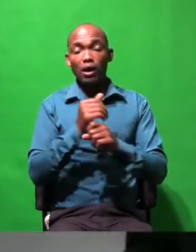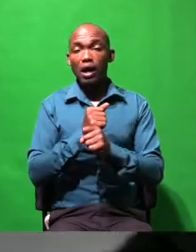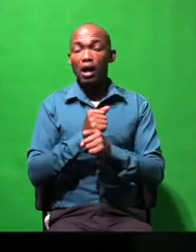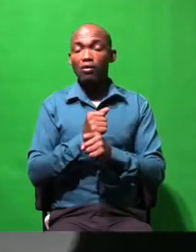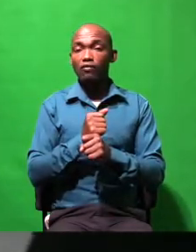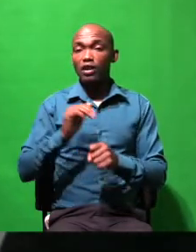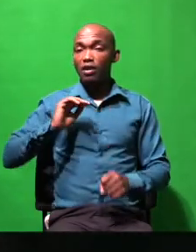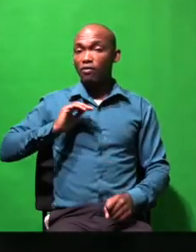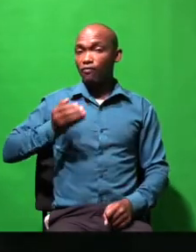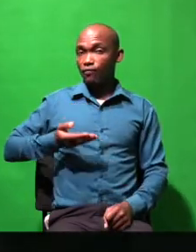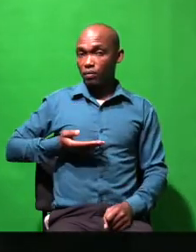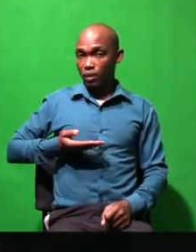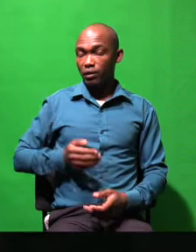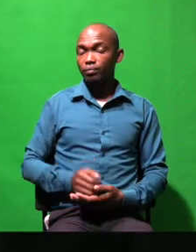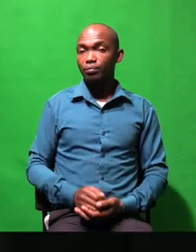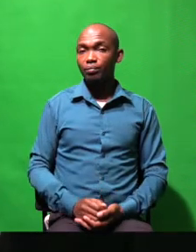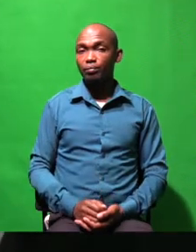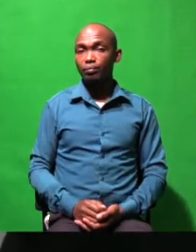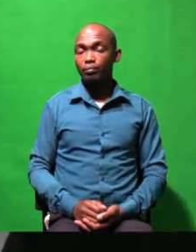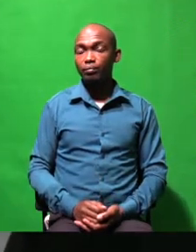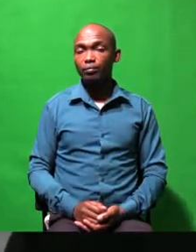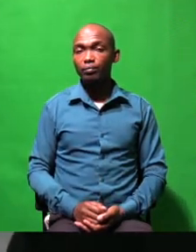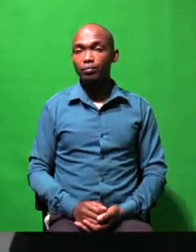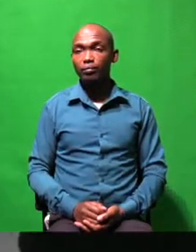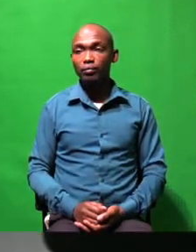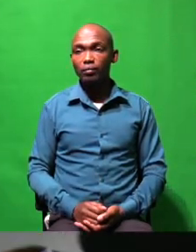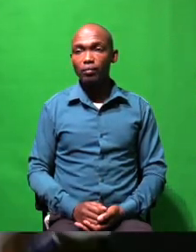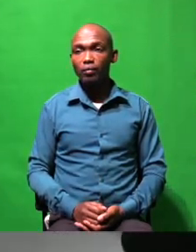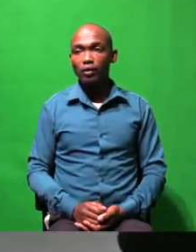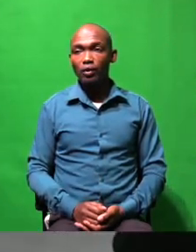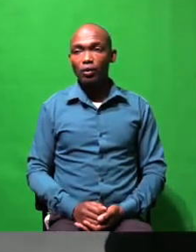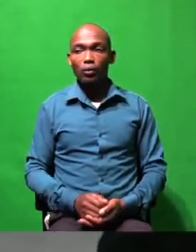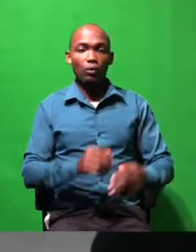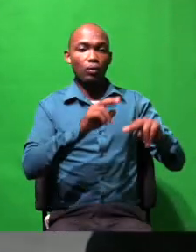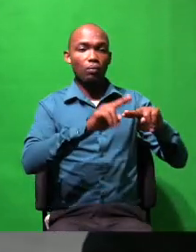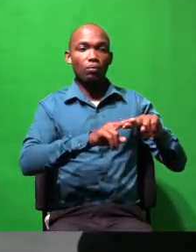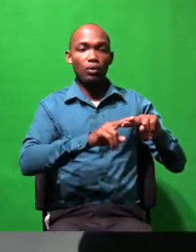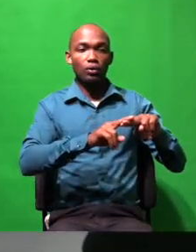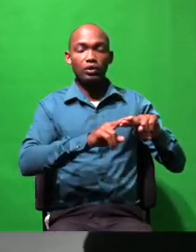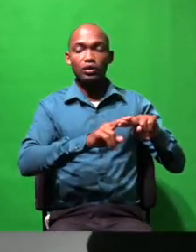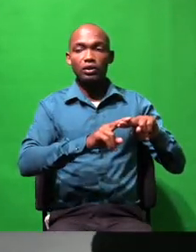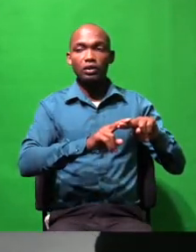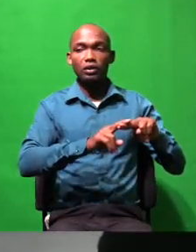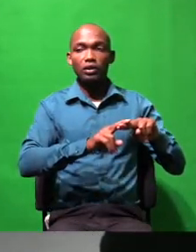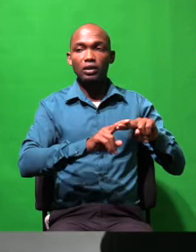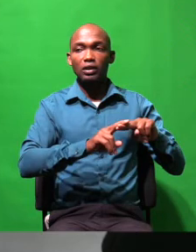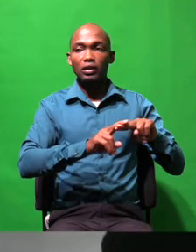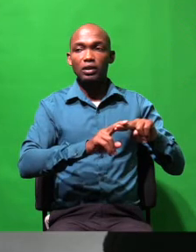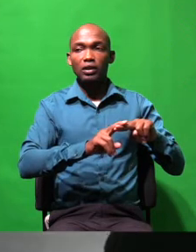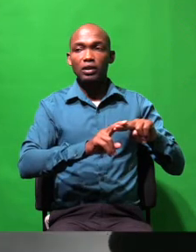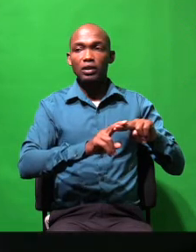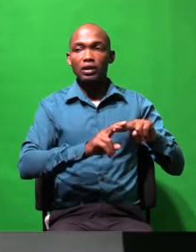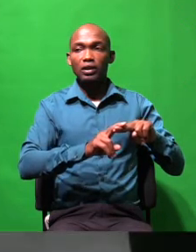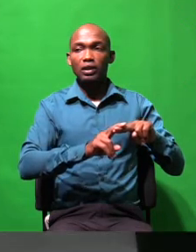female and we put gene like this one. And this will